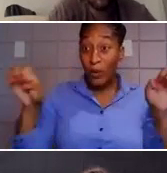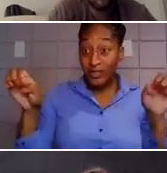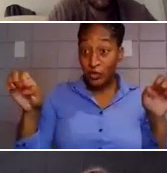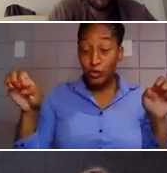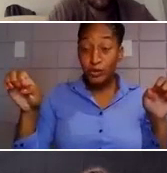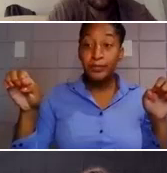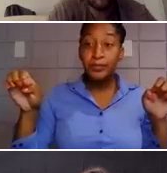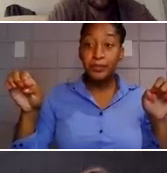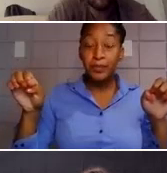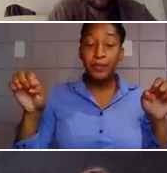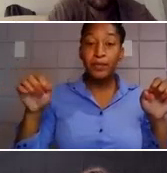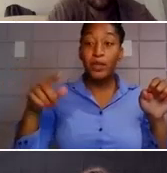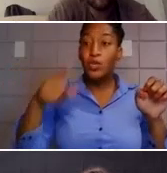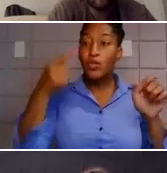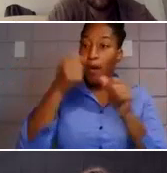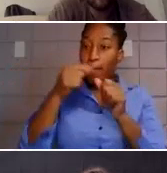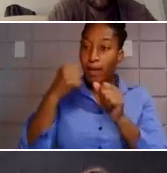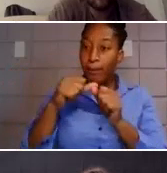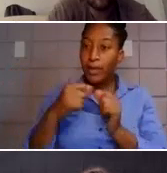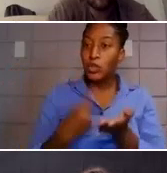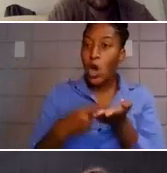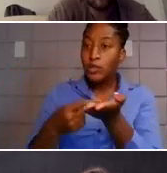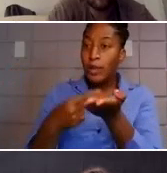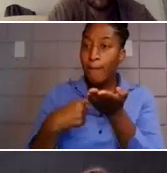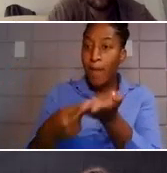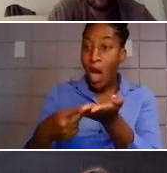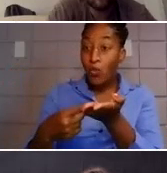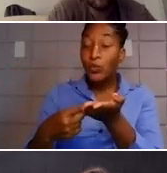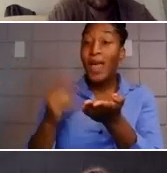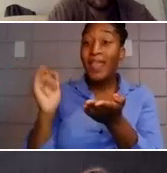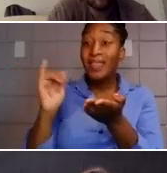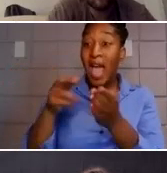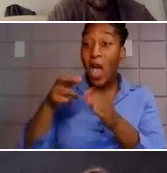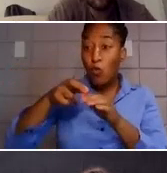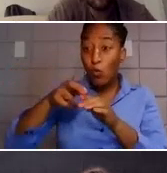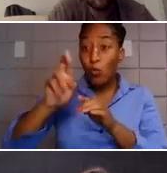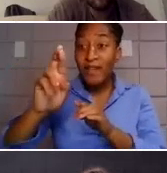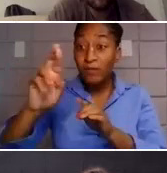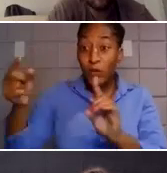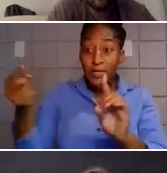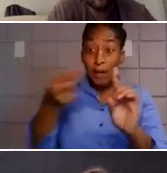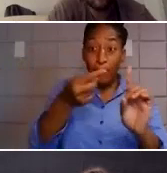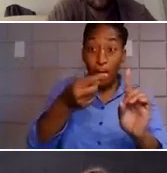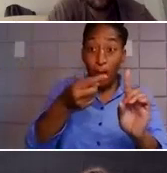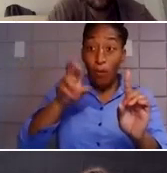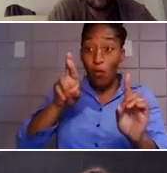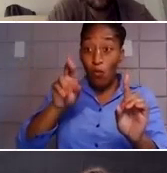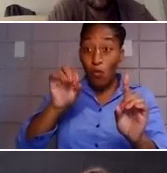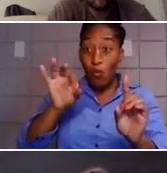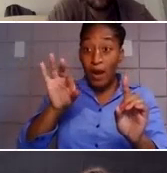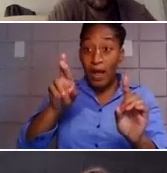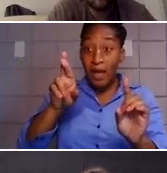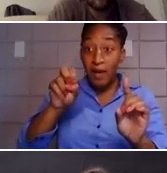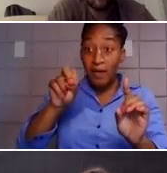we remember we talked about this idea of a reference frame, right? Where are you starting from? So in this particular case,